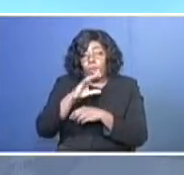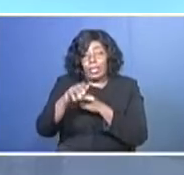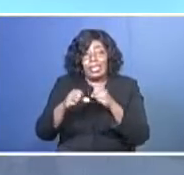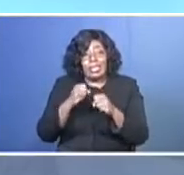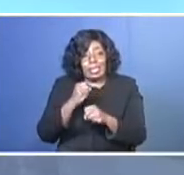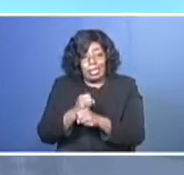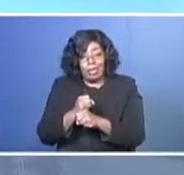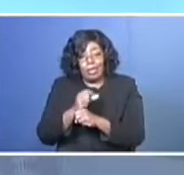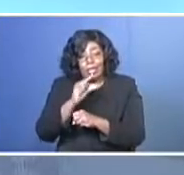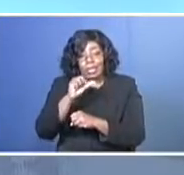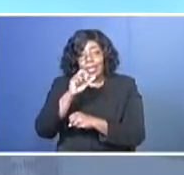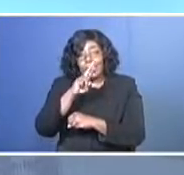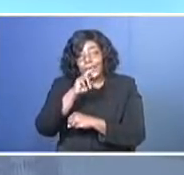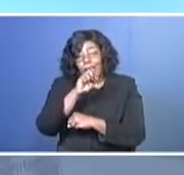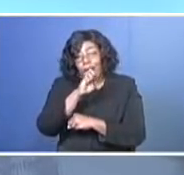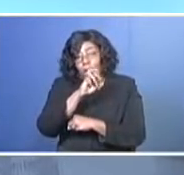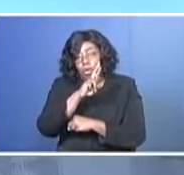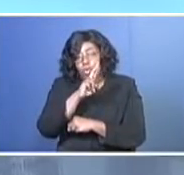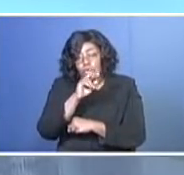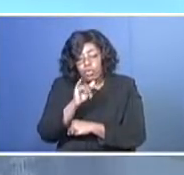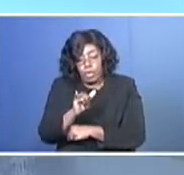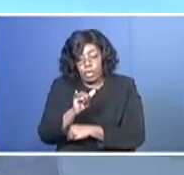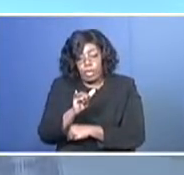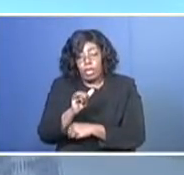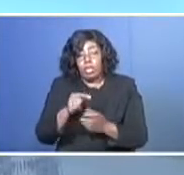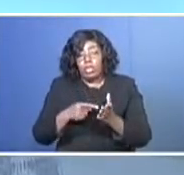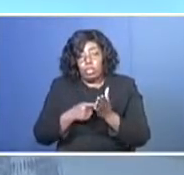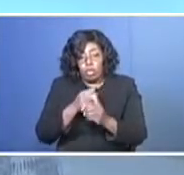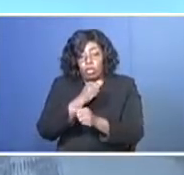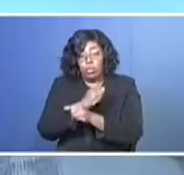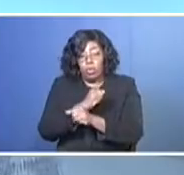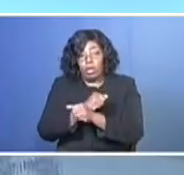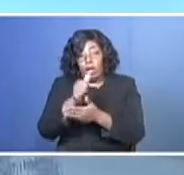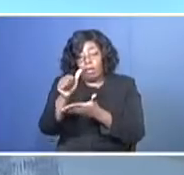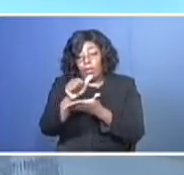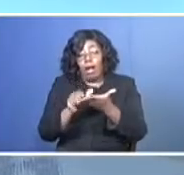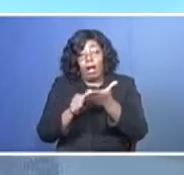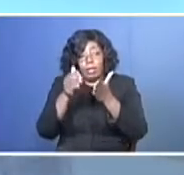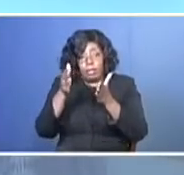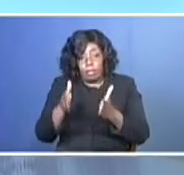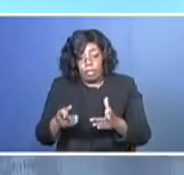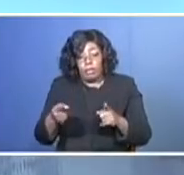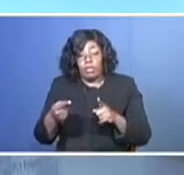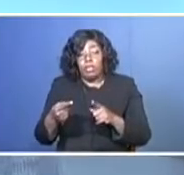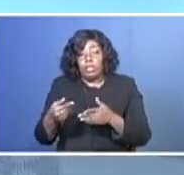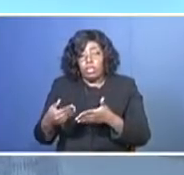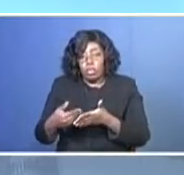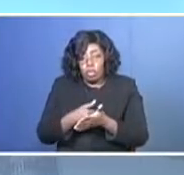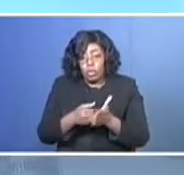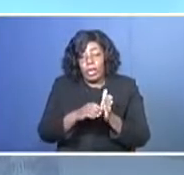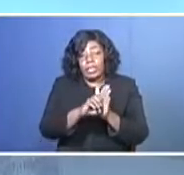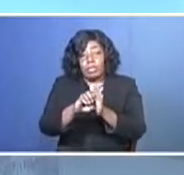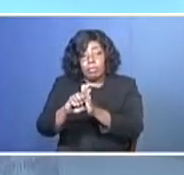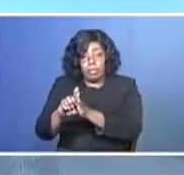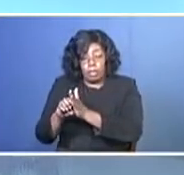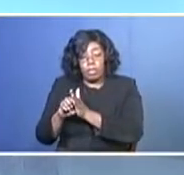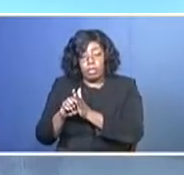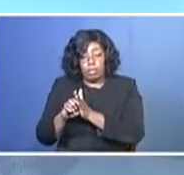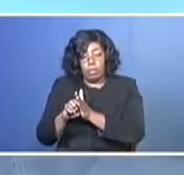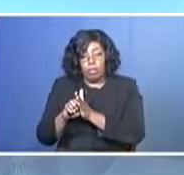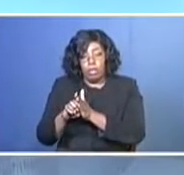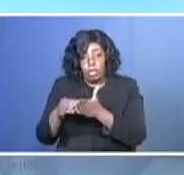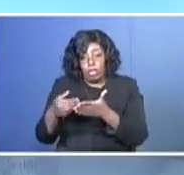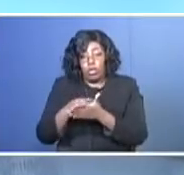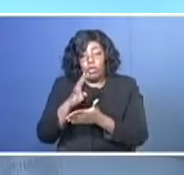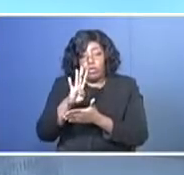Gallery in Western New Providence has featured the work of local artists. This week, a new exhibition brings to life the creative genius of 4 of